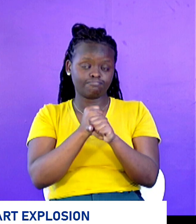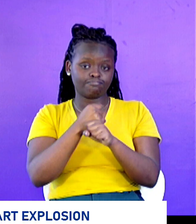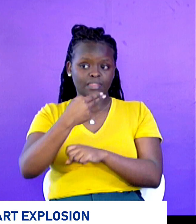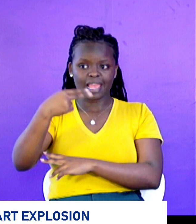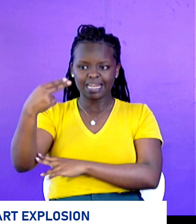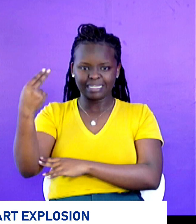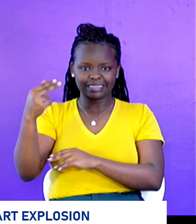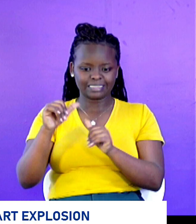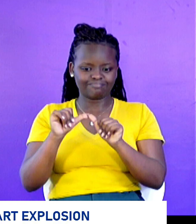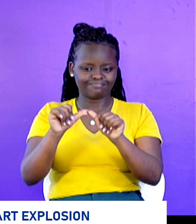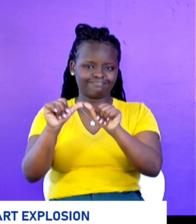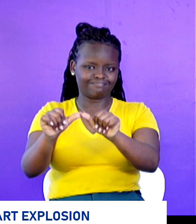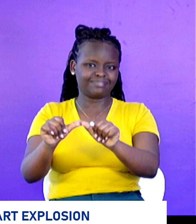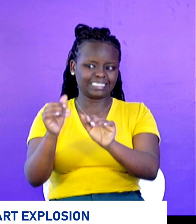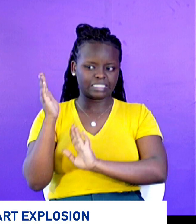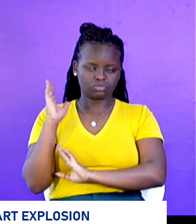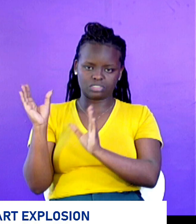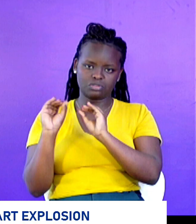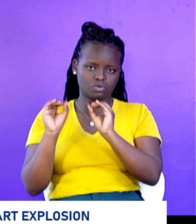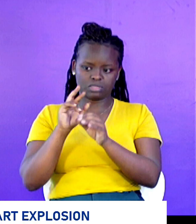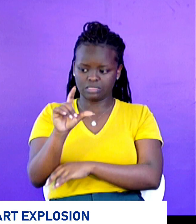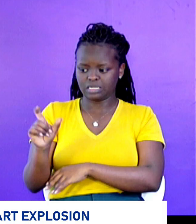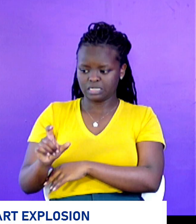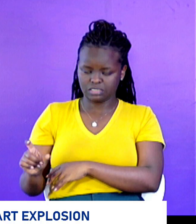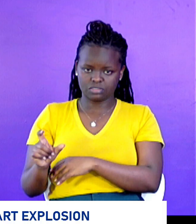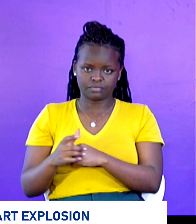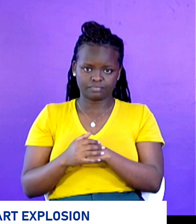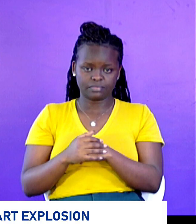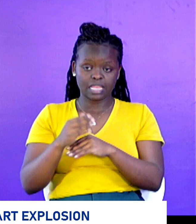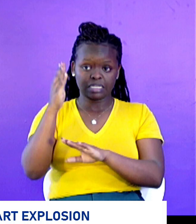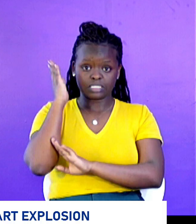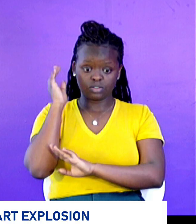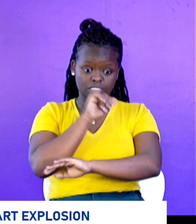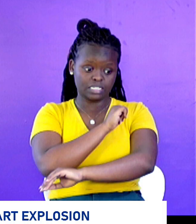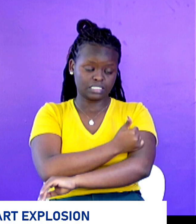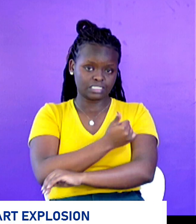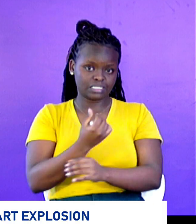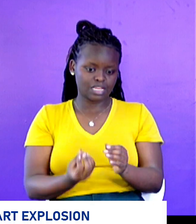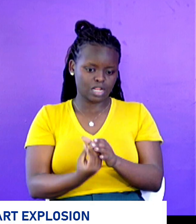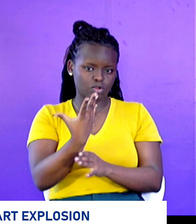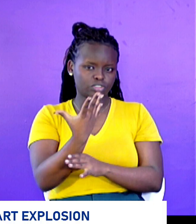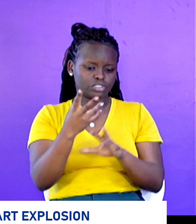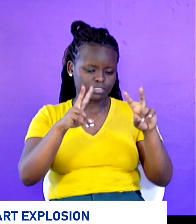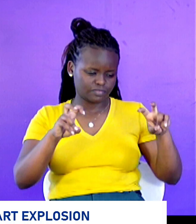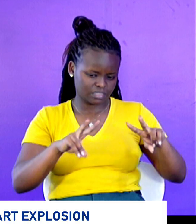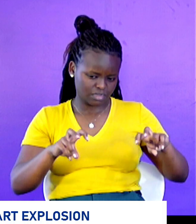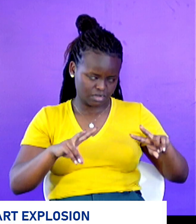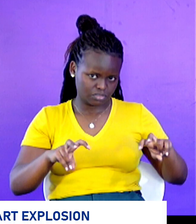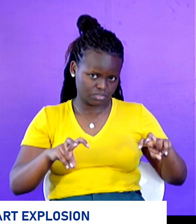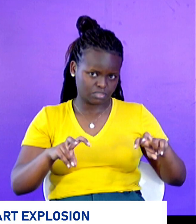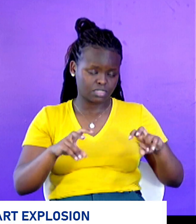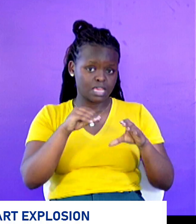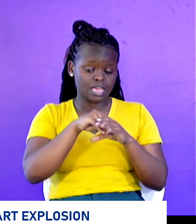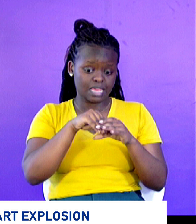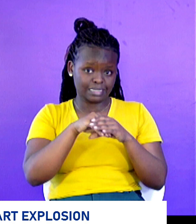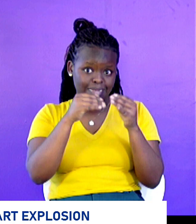highlighting persistent insecurity in the region. Security agencies have launched investigations into